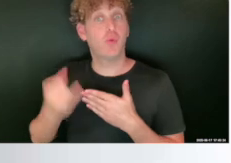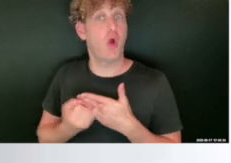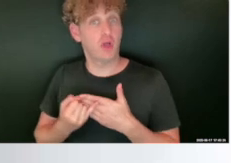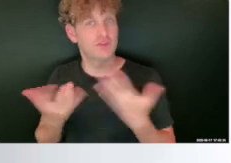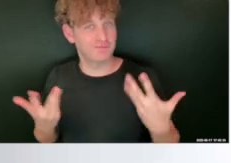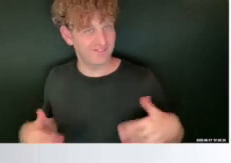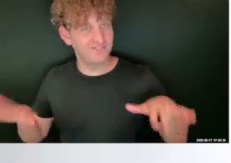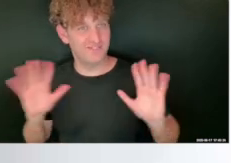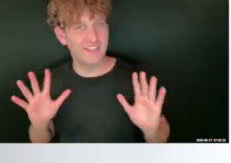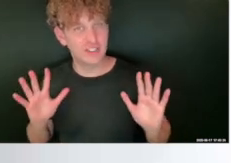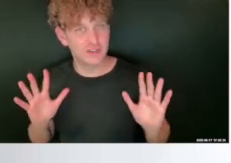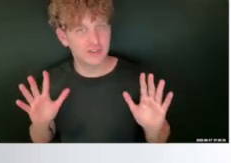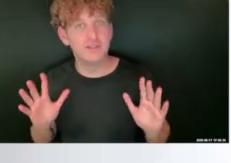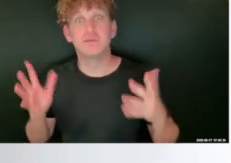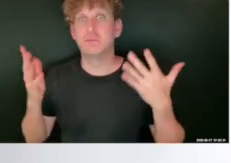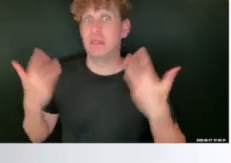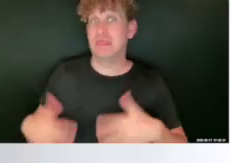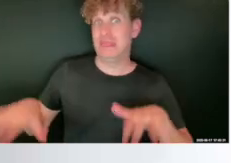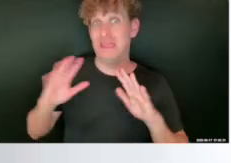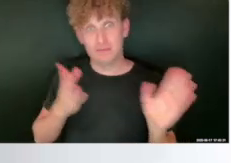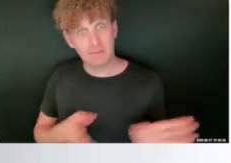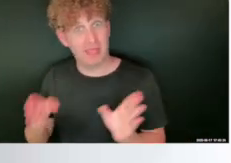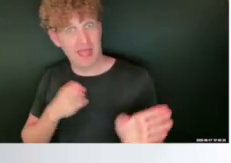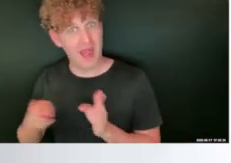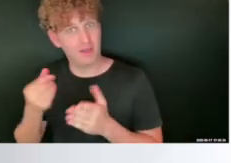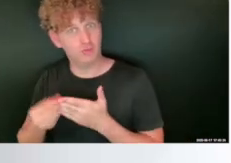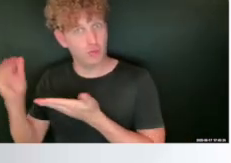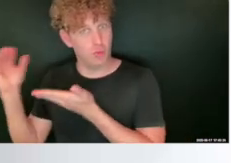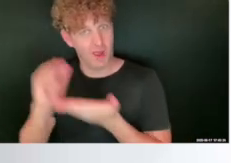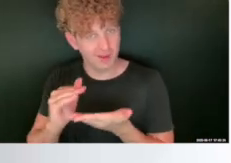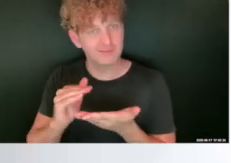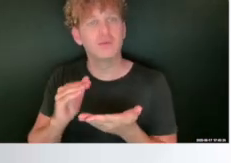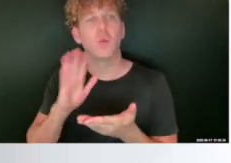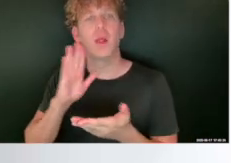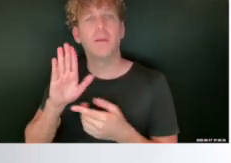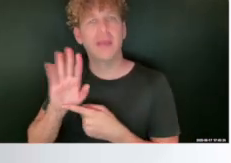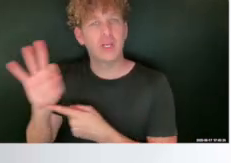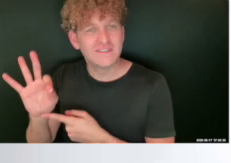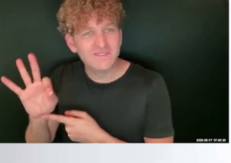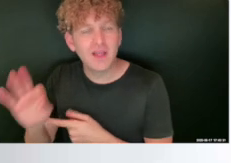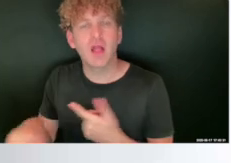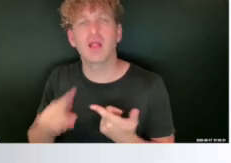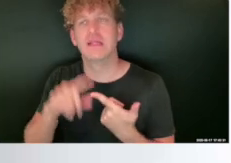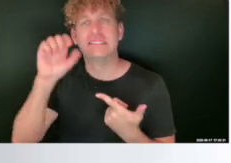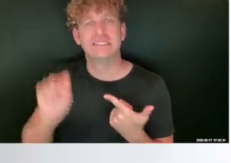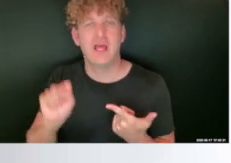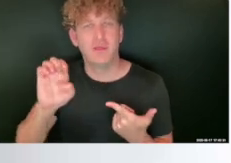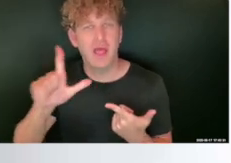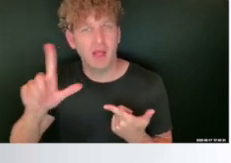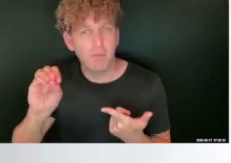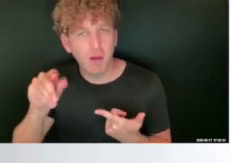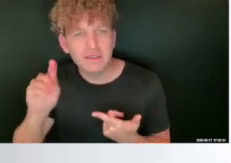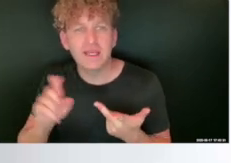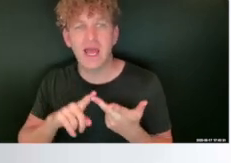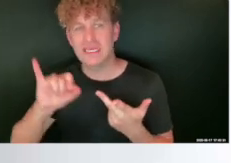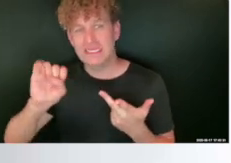and updates for the light-duty vehicle purchase incentive projects. As I mentioned before, these include the Clean Cars for